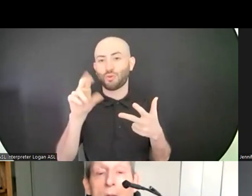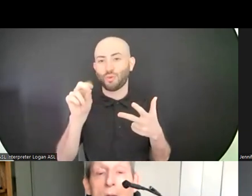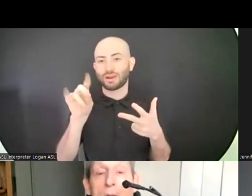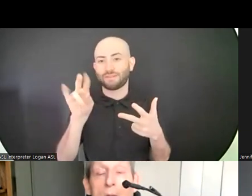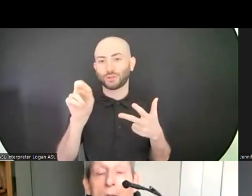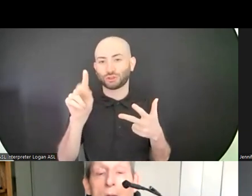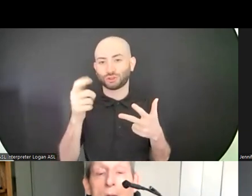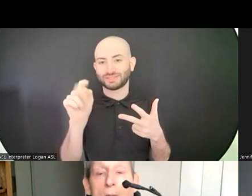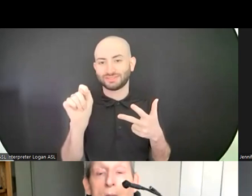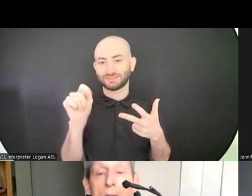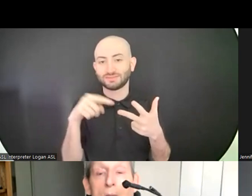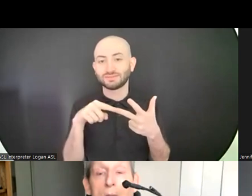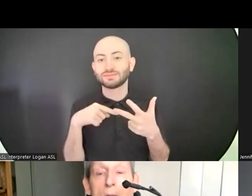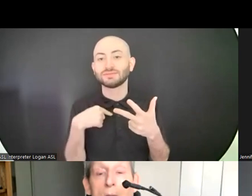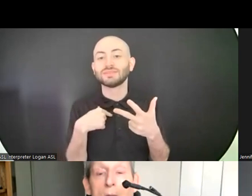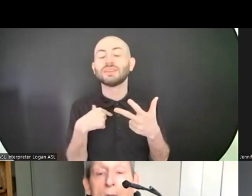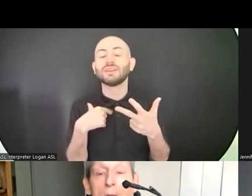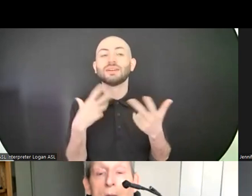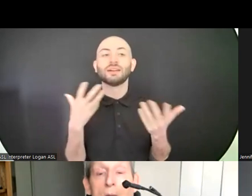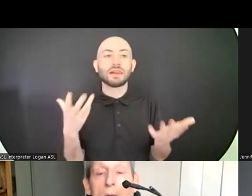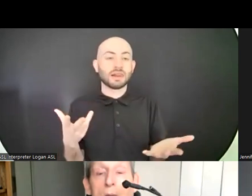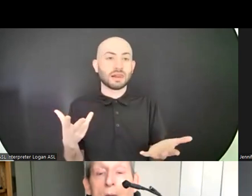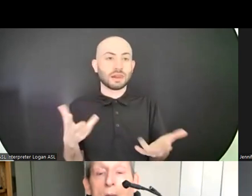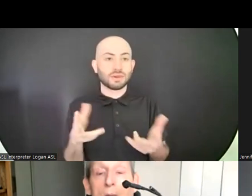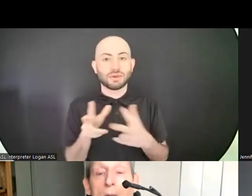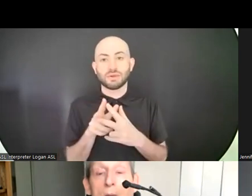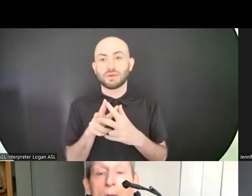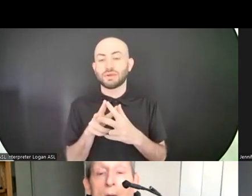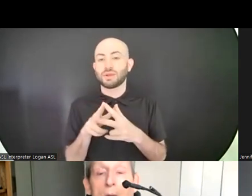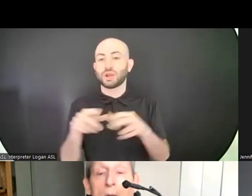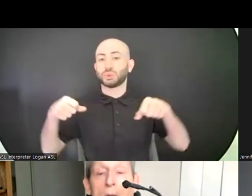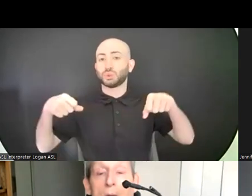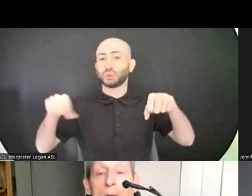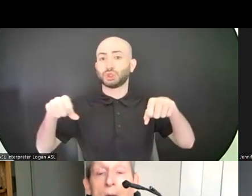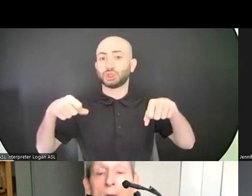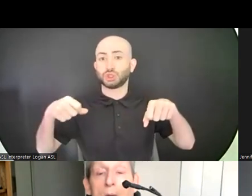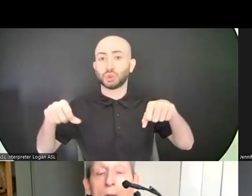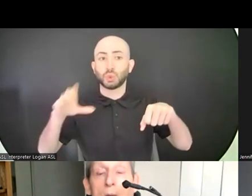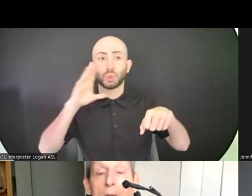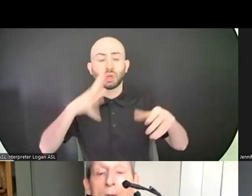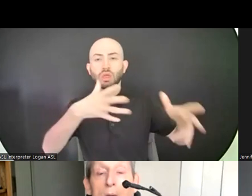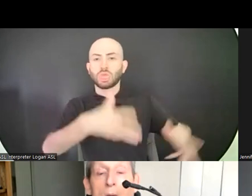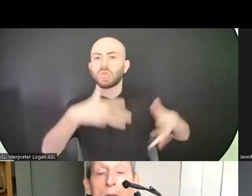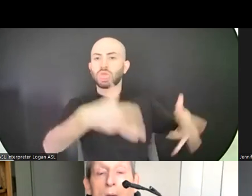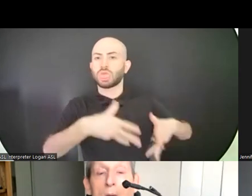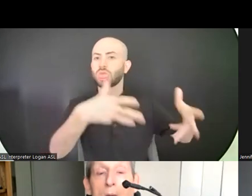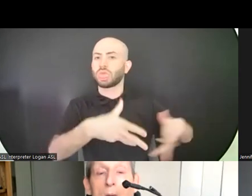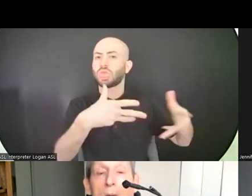the scooters would be left in the middle of sidewalks everywhere